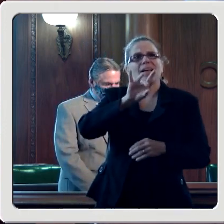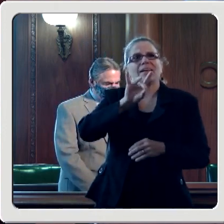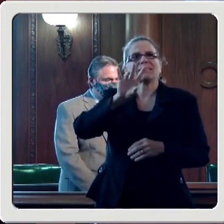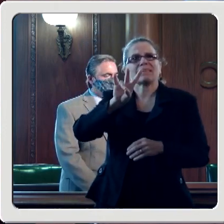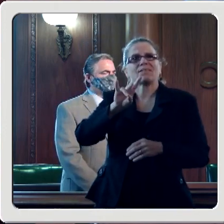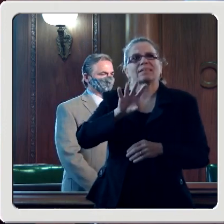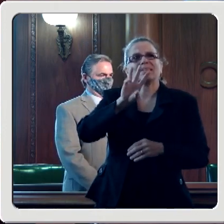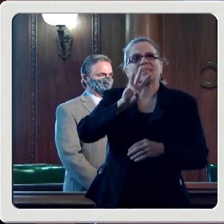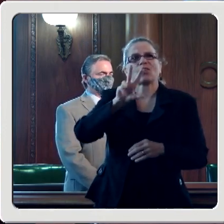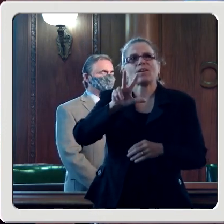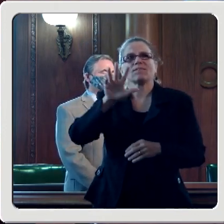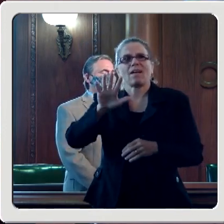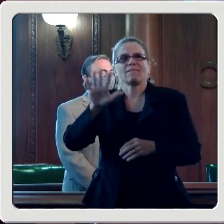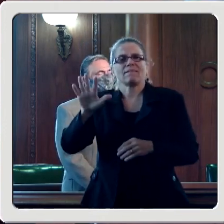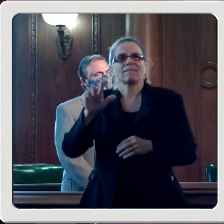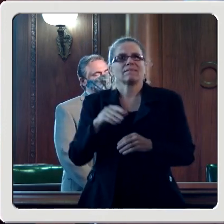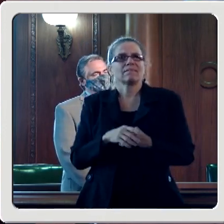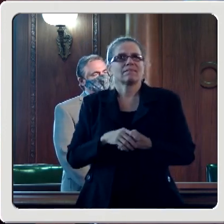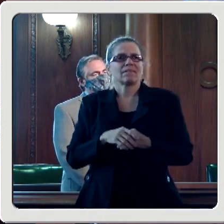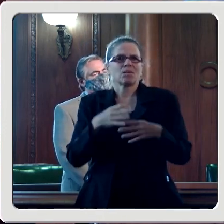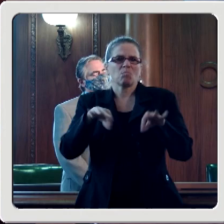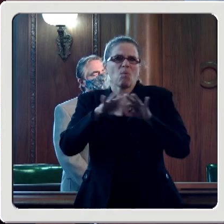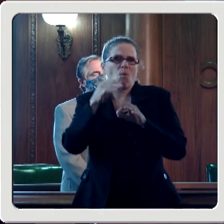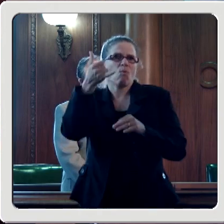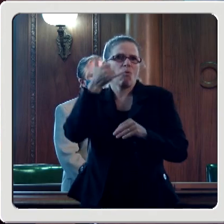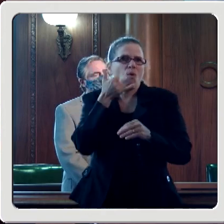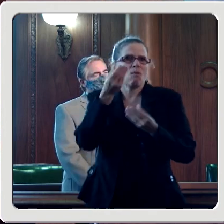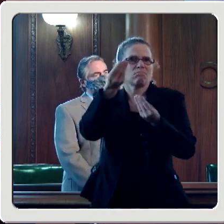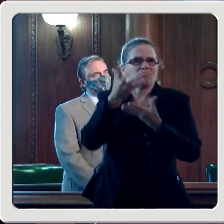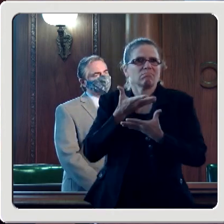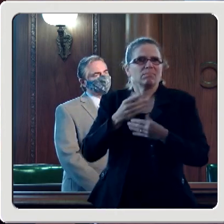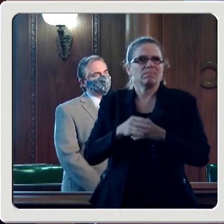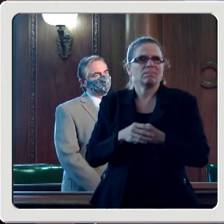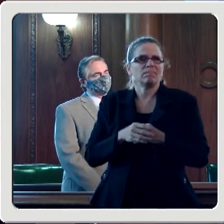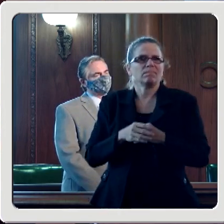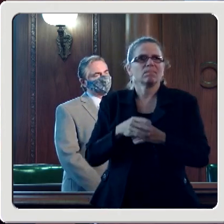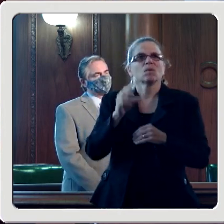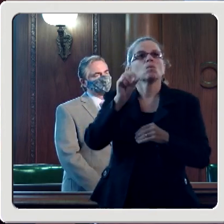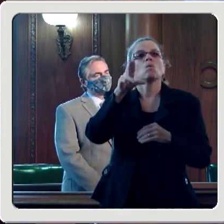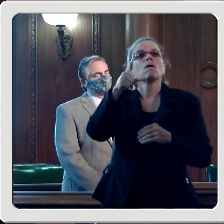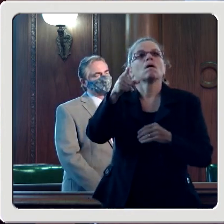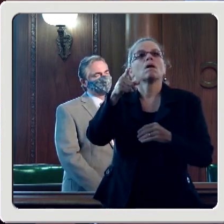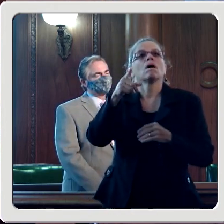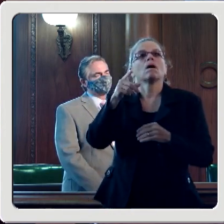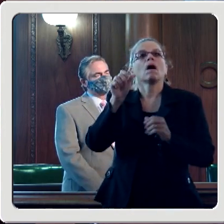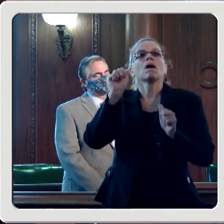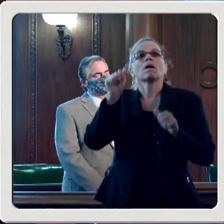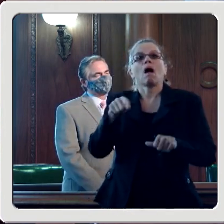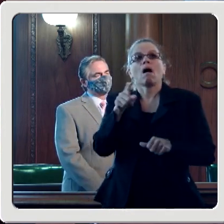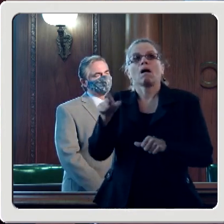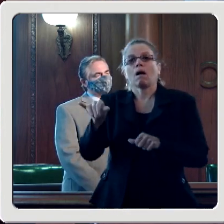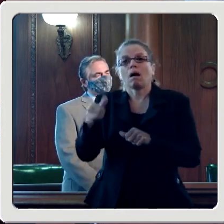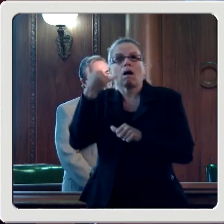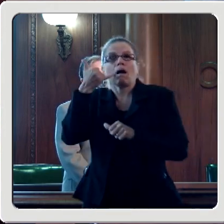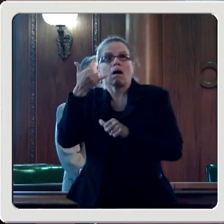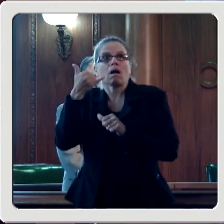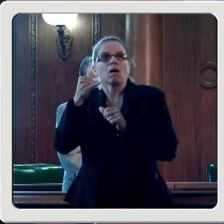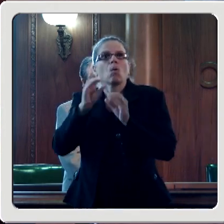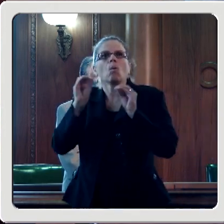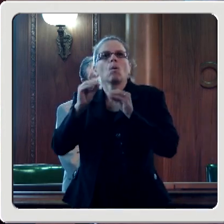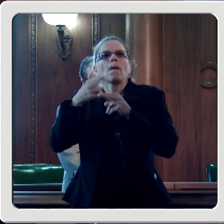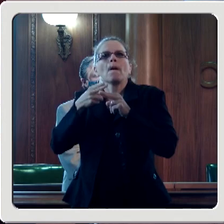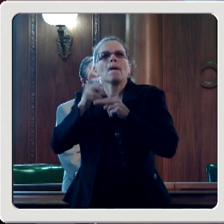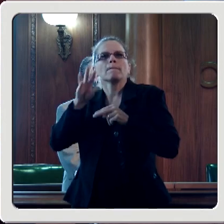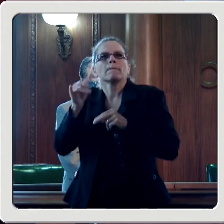787-6355. You can also give us an anonymous tip on the tip line. And if we can find that person, he